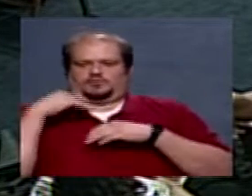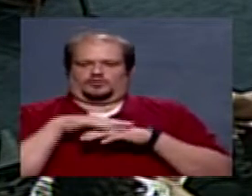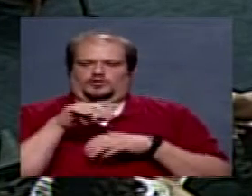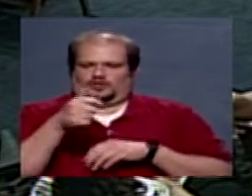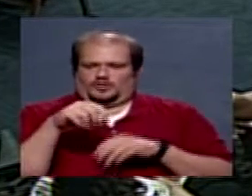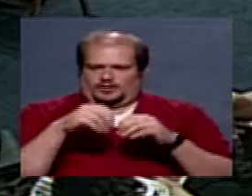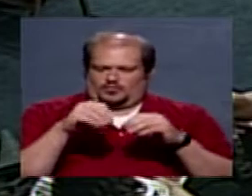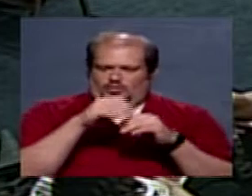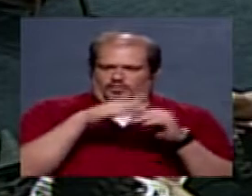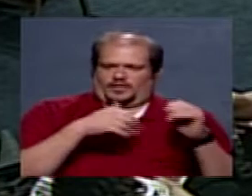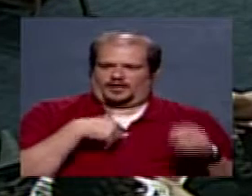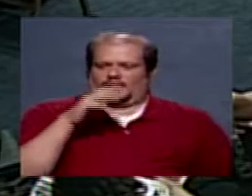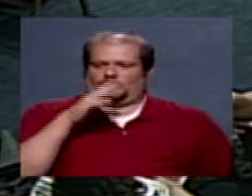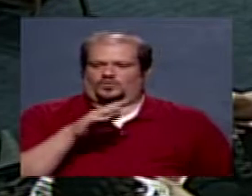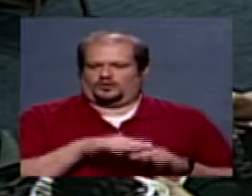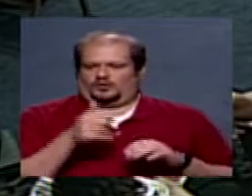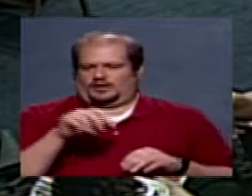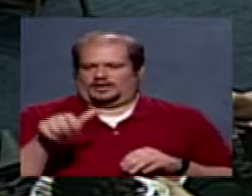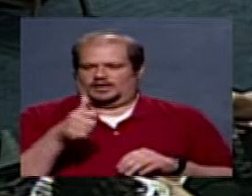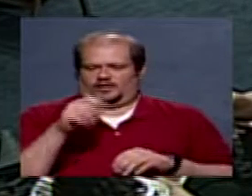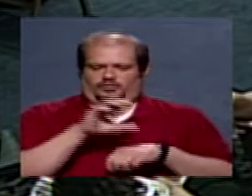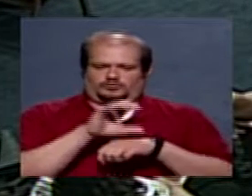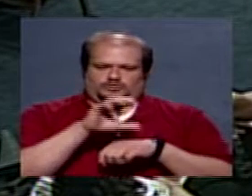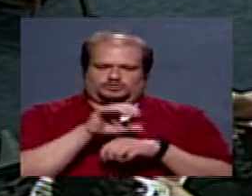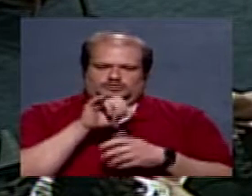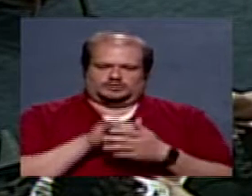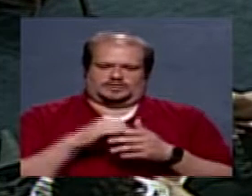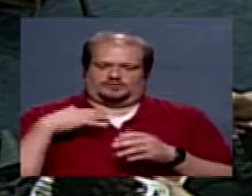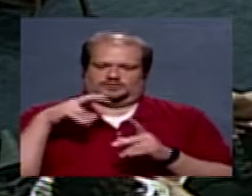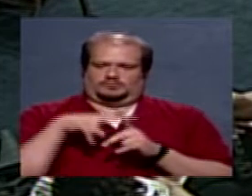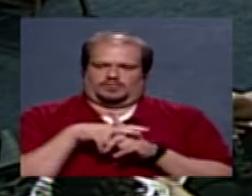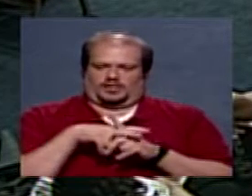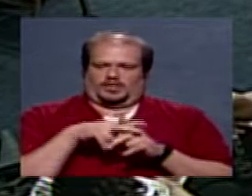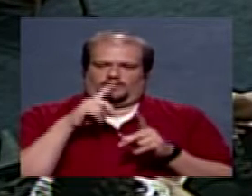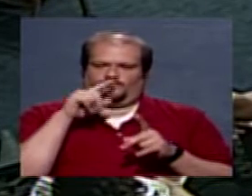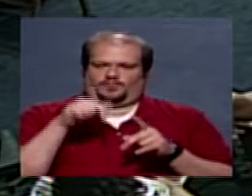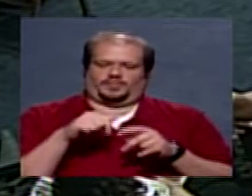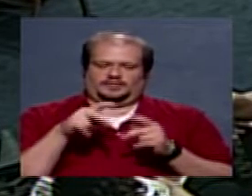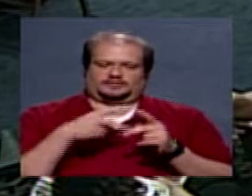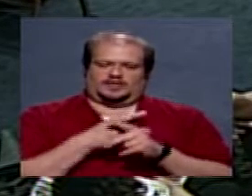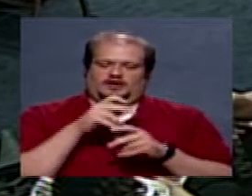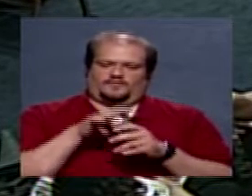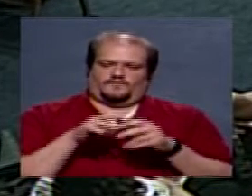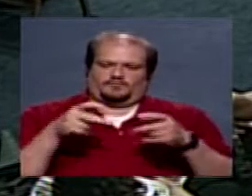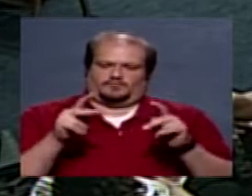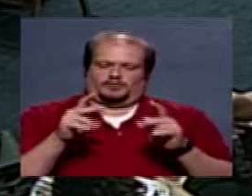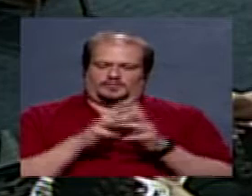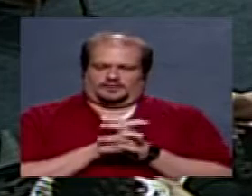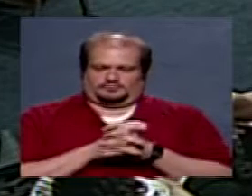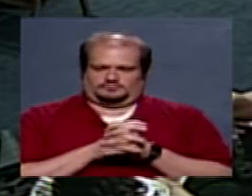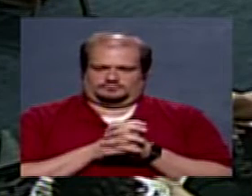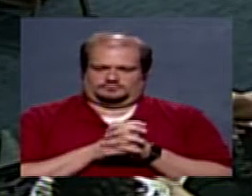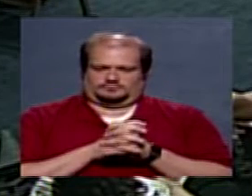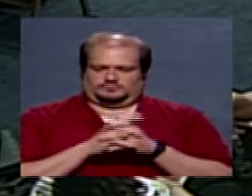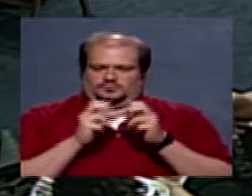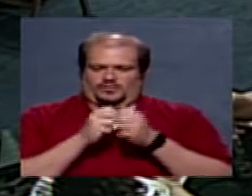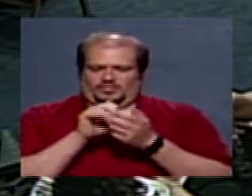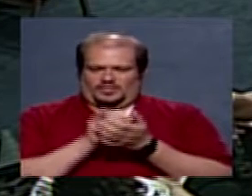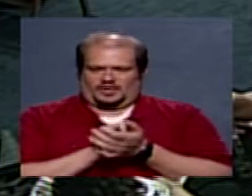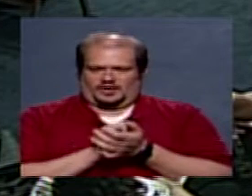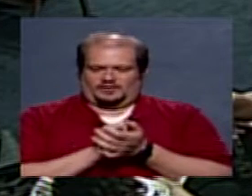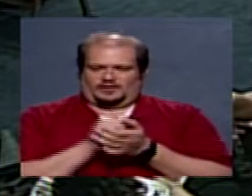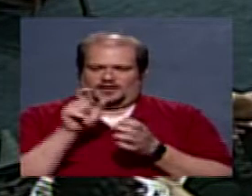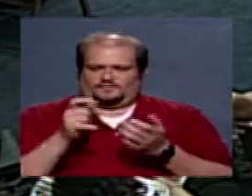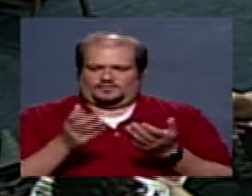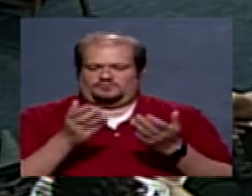you any more than I would on any other institution that was applying for this kind of a permit. So with that, I always